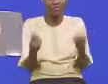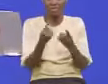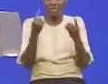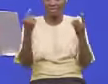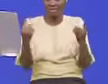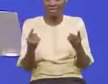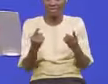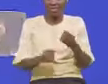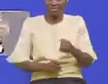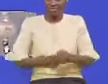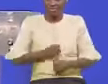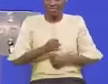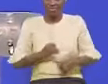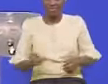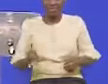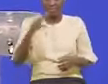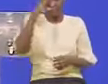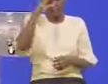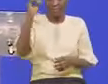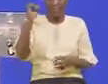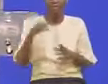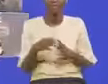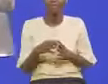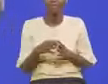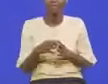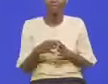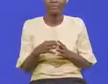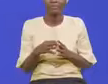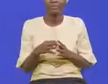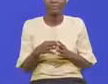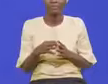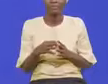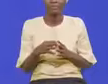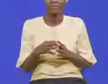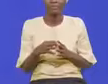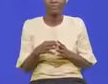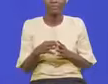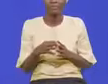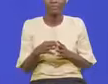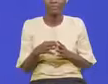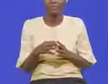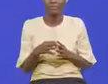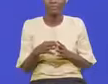Ebe nublanuikpɔkpɔ kple dɔmenyonyo li na dɔnɔwo.